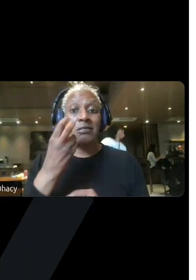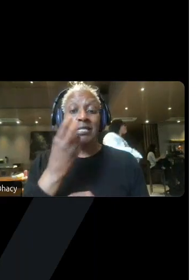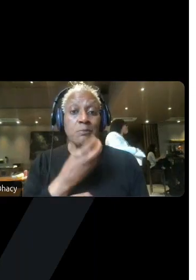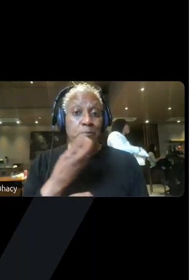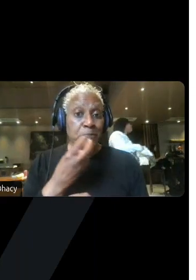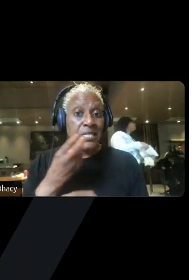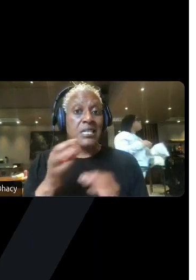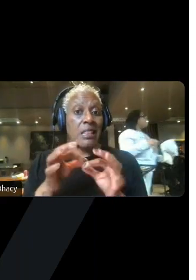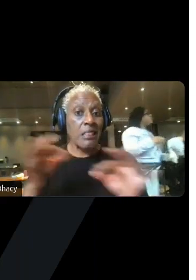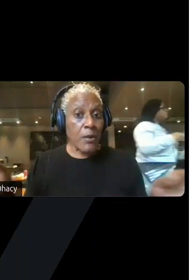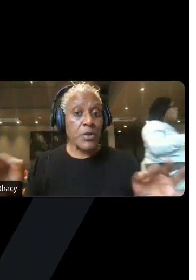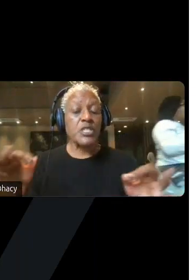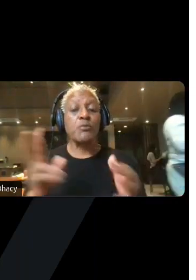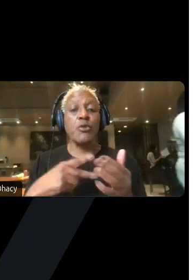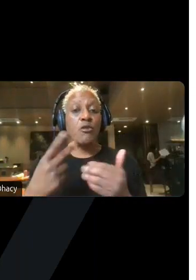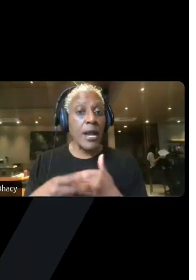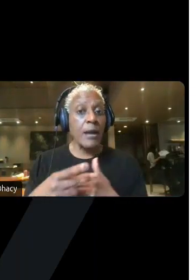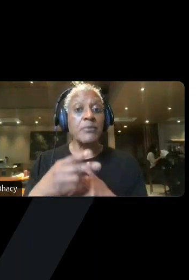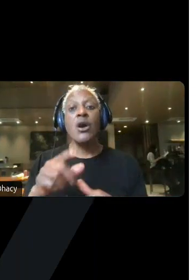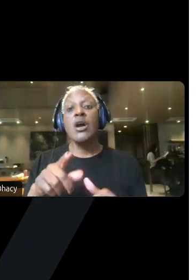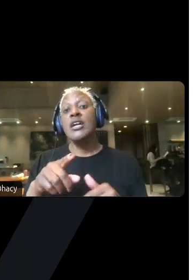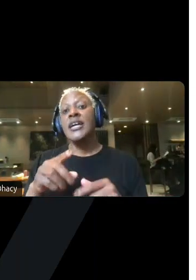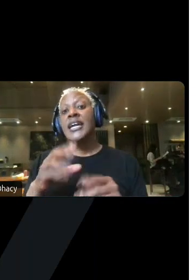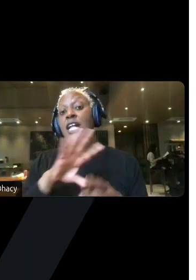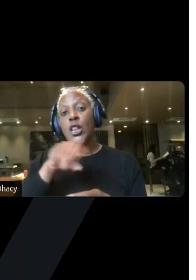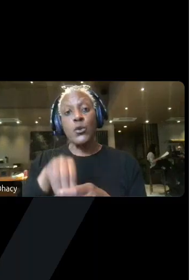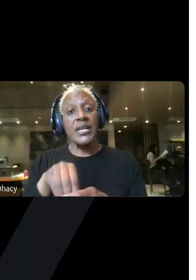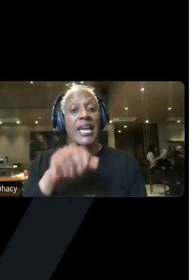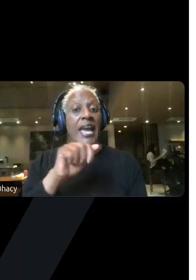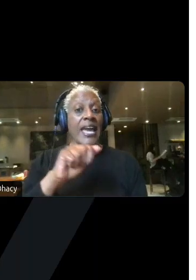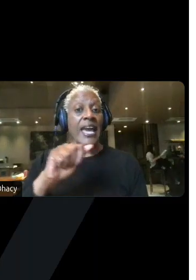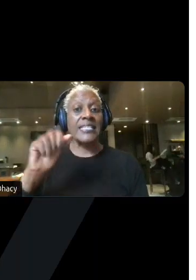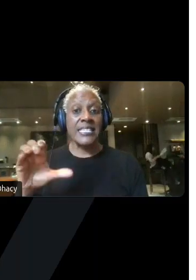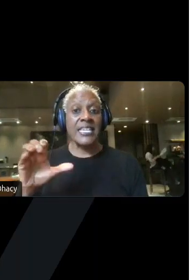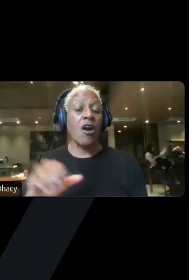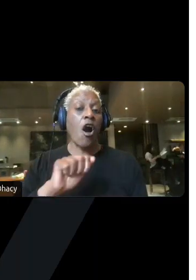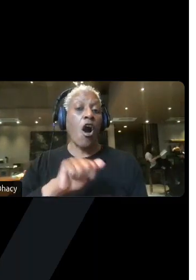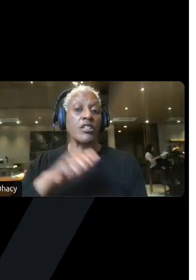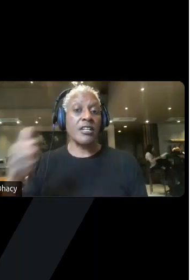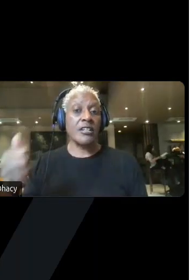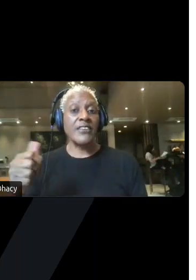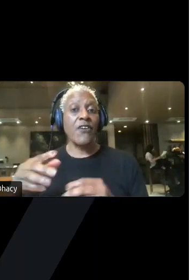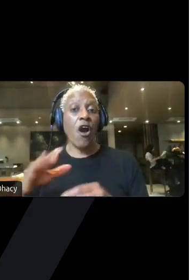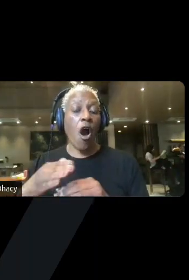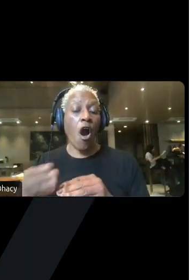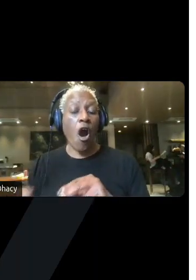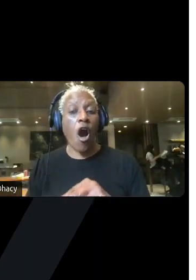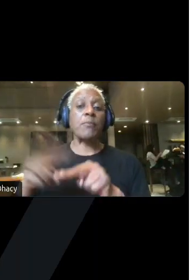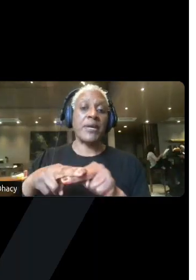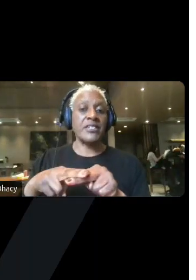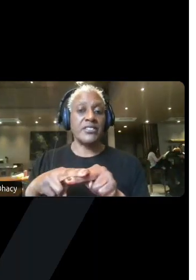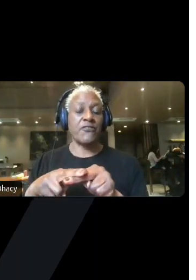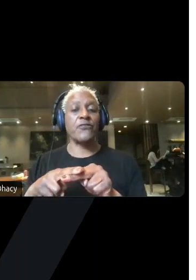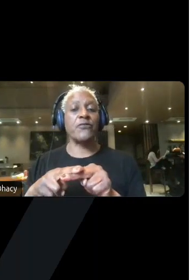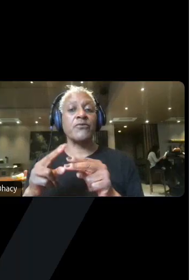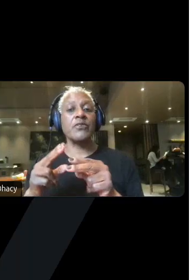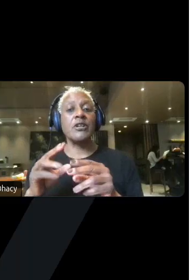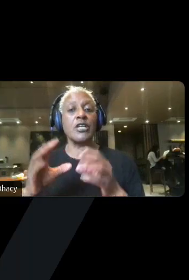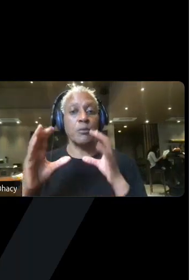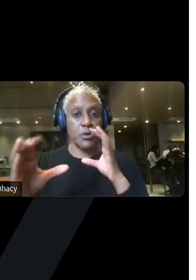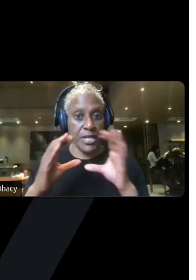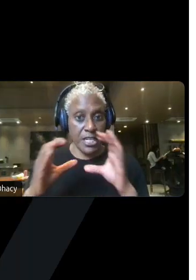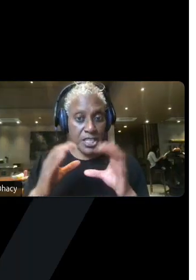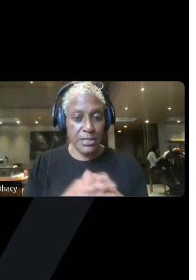call augmentative or alternative communication, or AAC, for students who are non-speaking that may use a device to communicate or